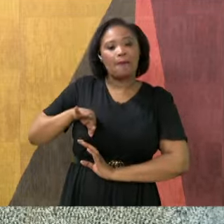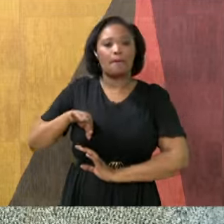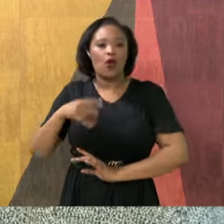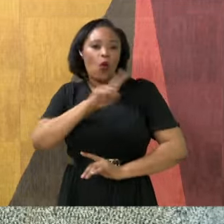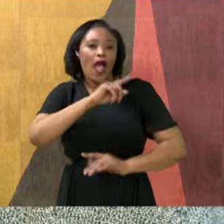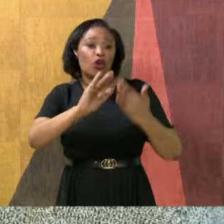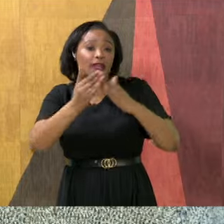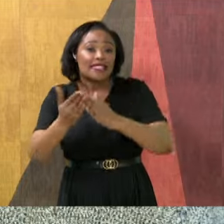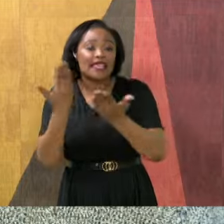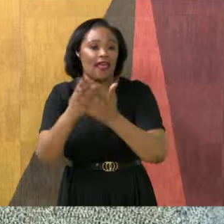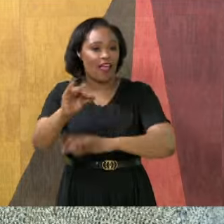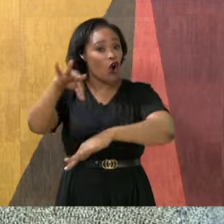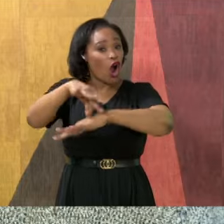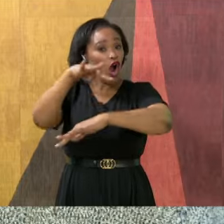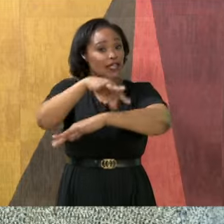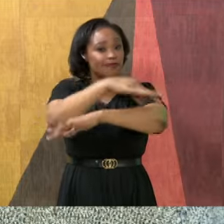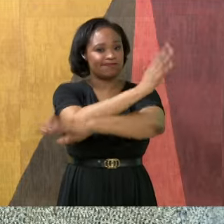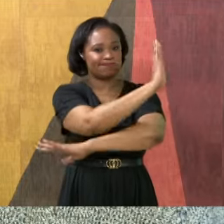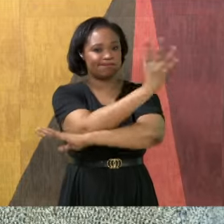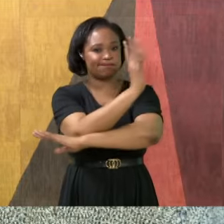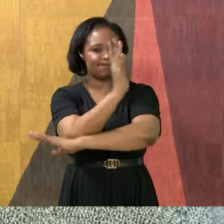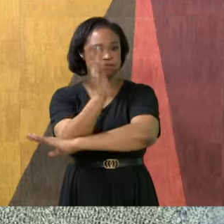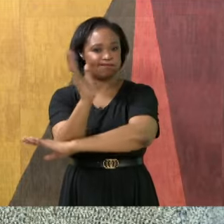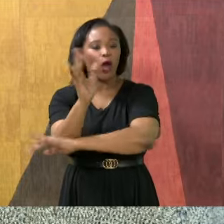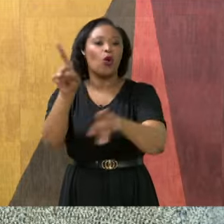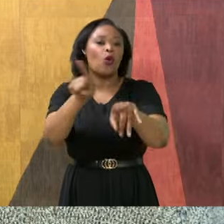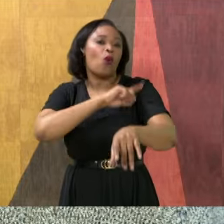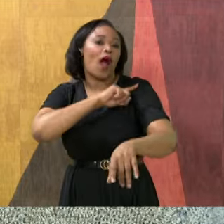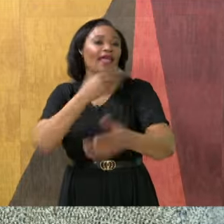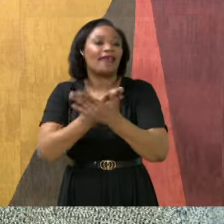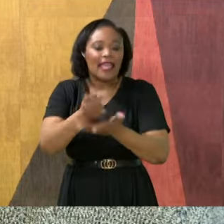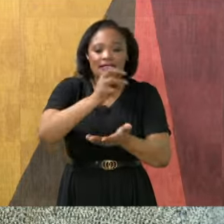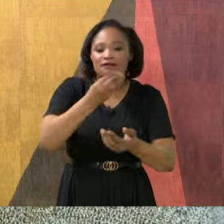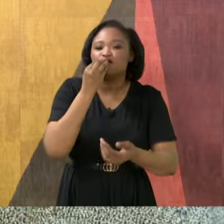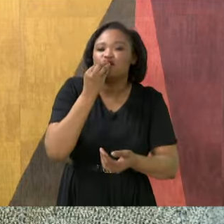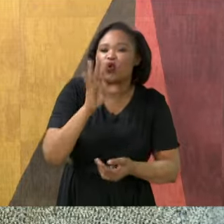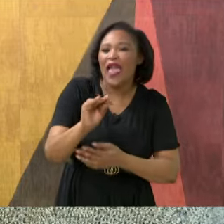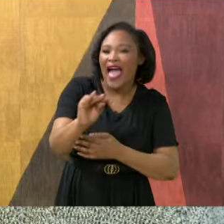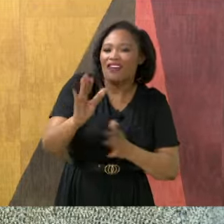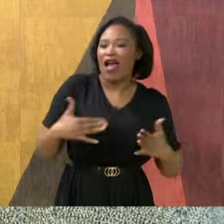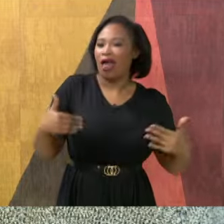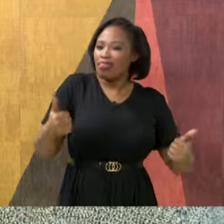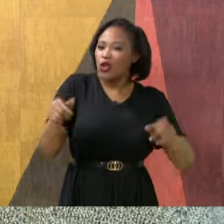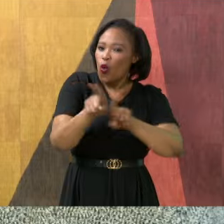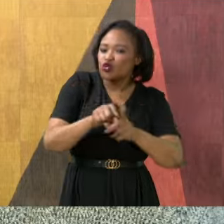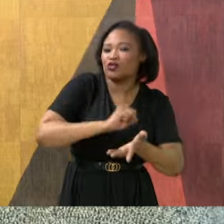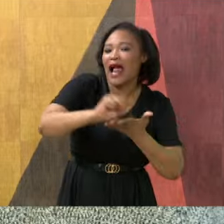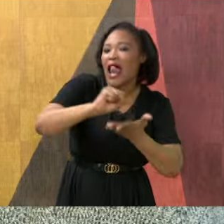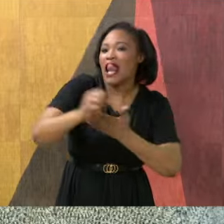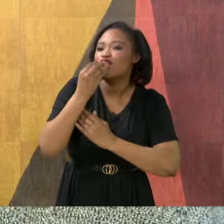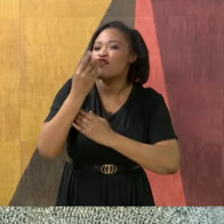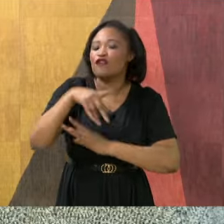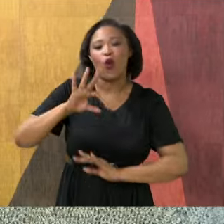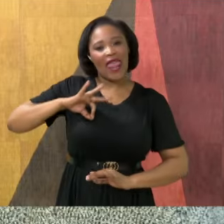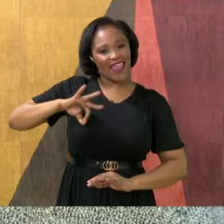can have healthy food to eat and that they can sell and earn an income. Yeah. So there are lots of little small things we can do as